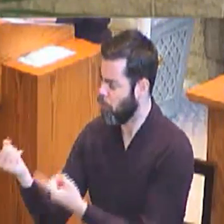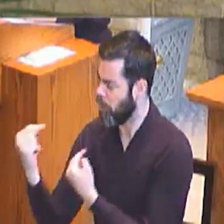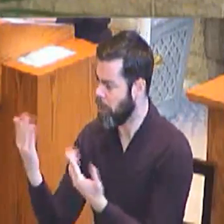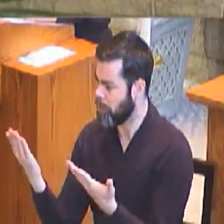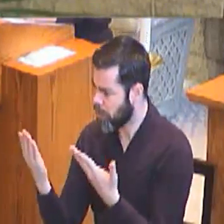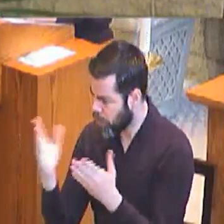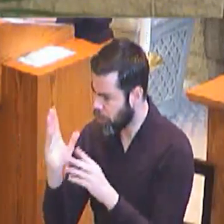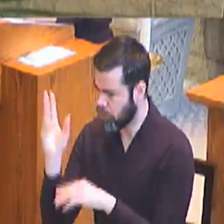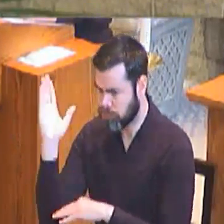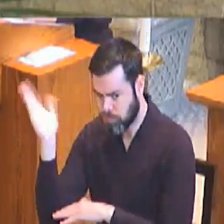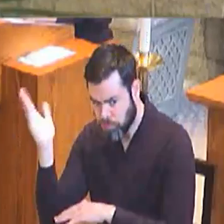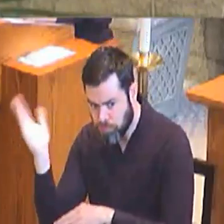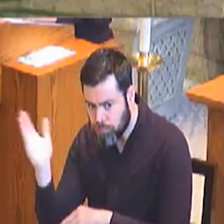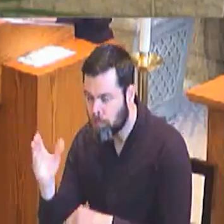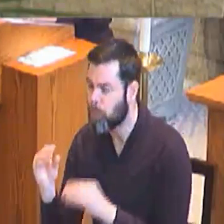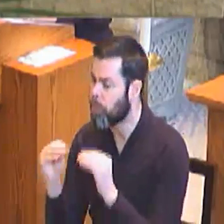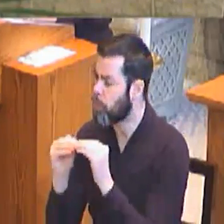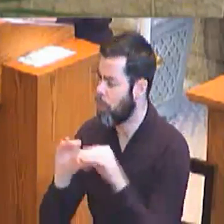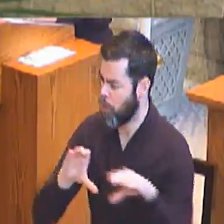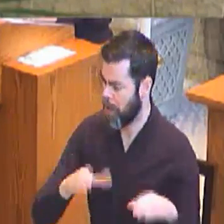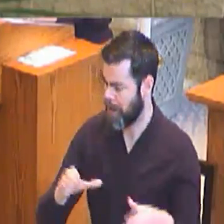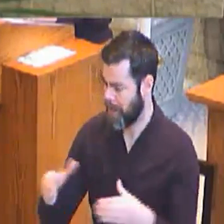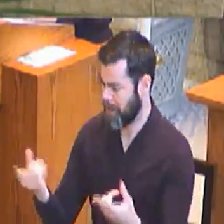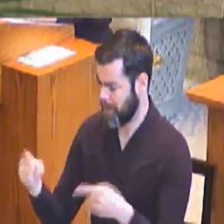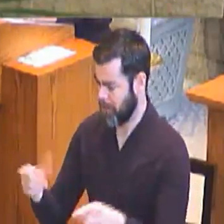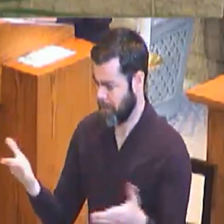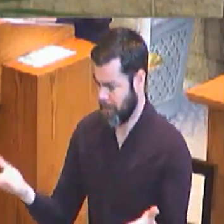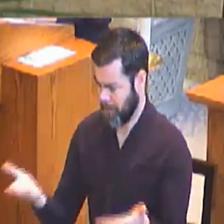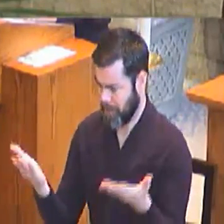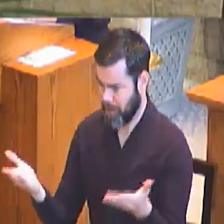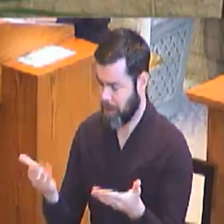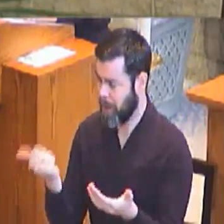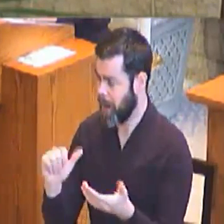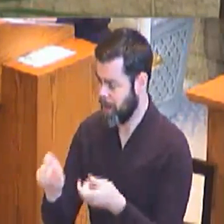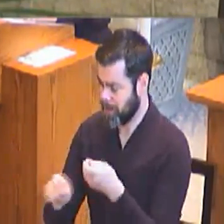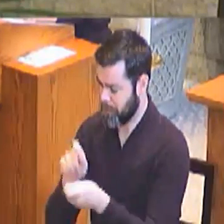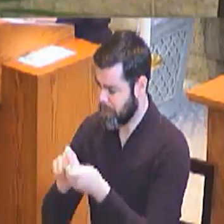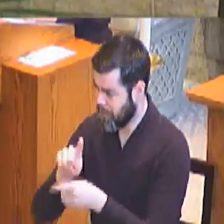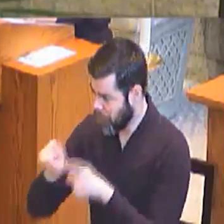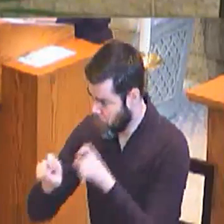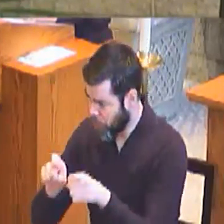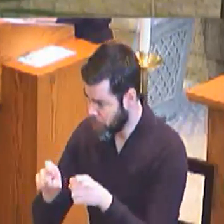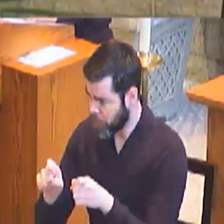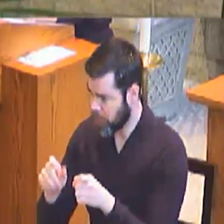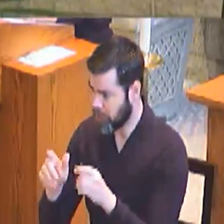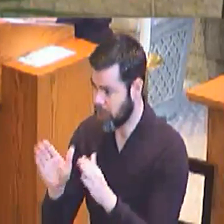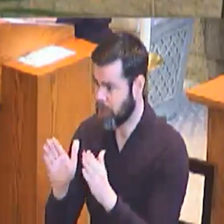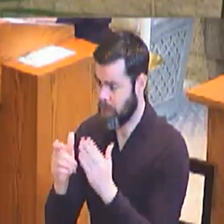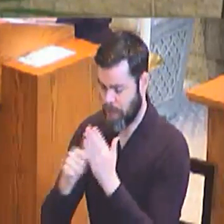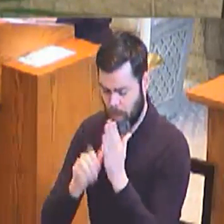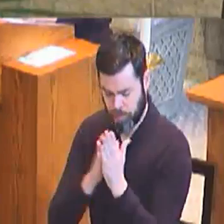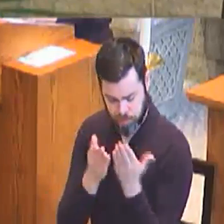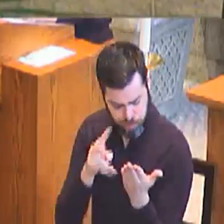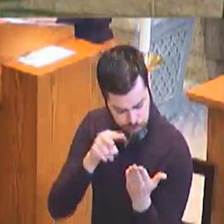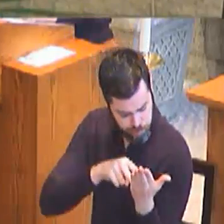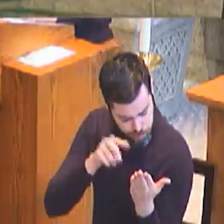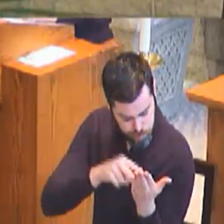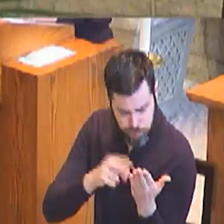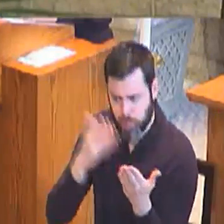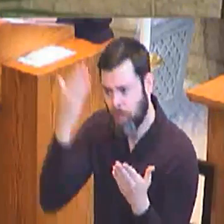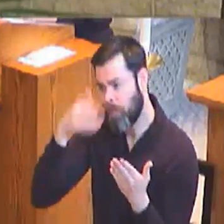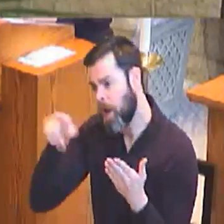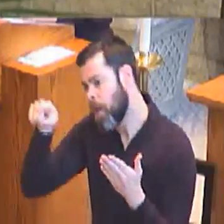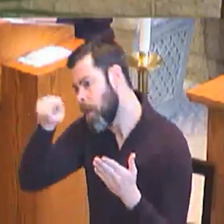on here at Unity Minneapolis. So if you have any specific questions, check your bulletin, the Garden Court, Peak of the